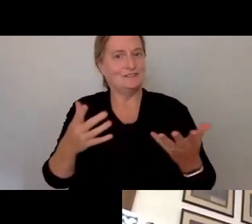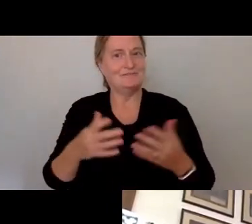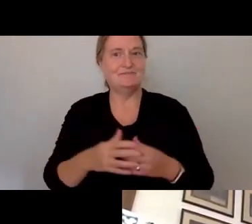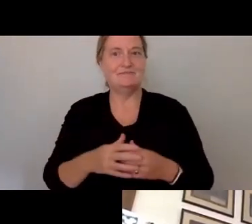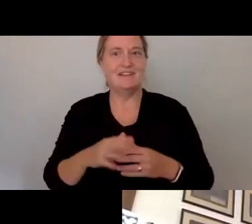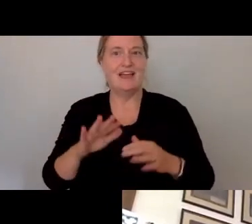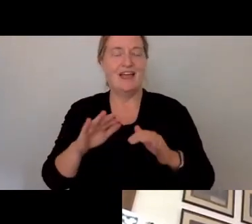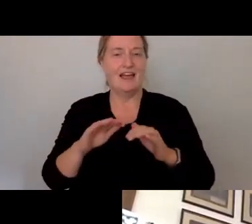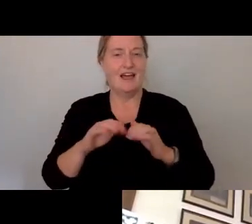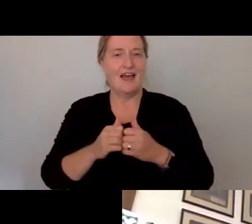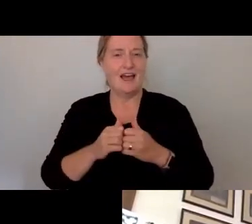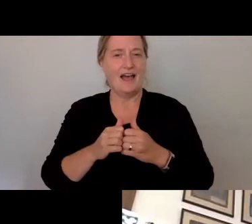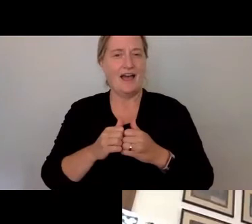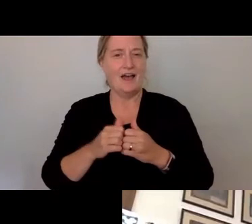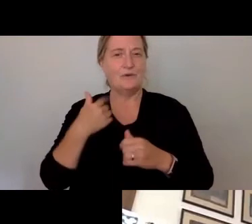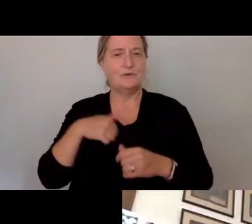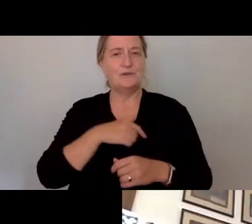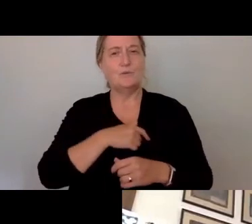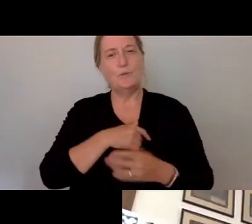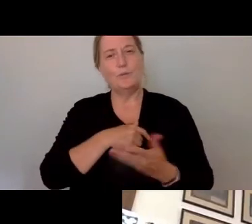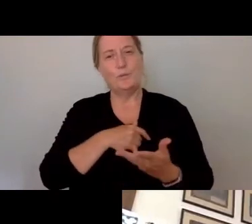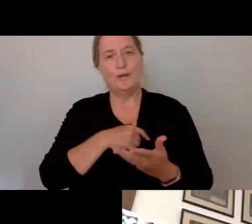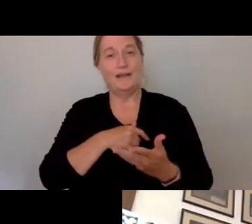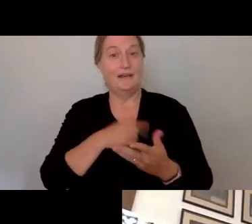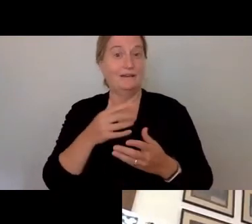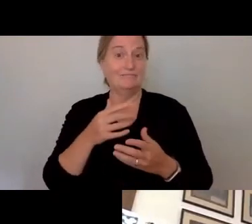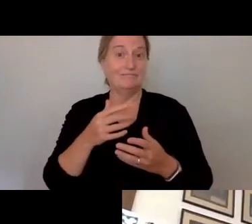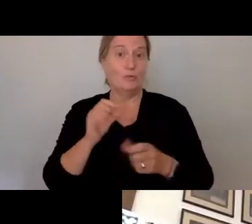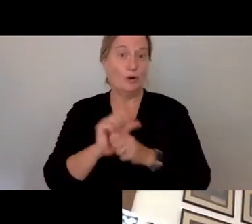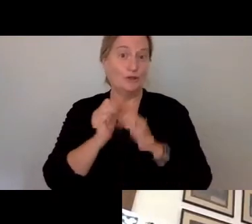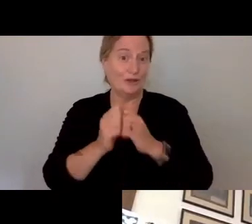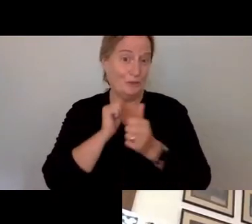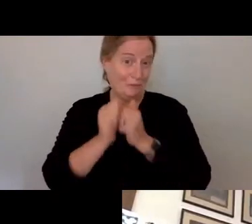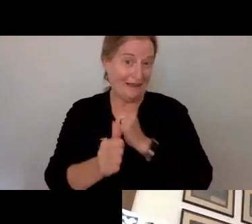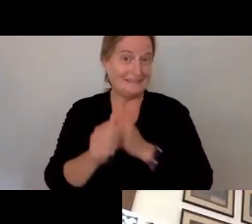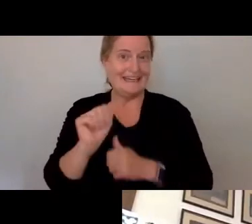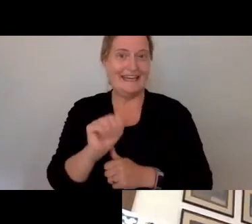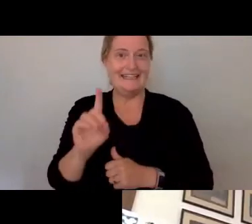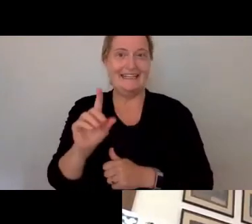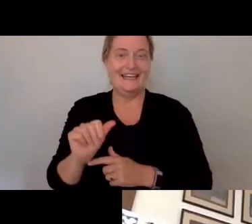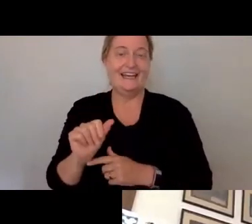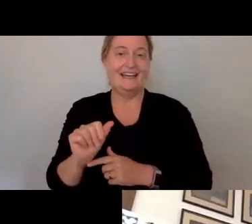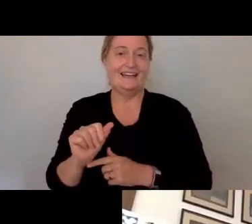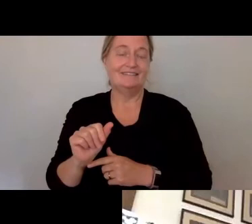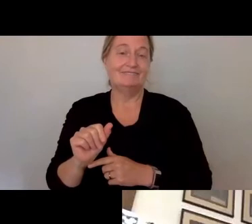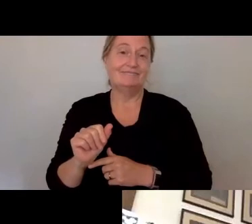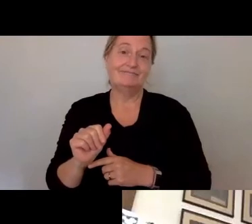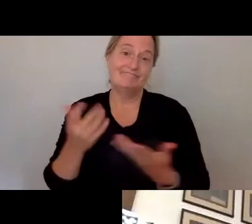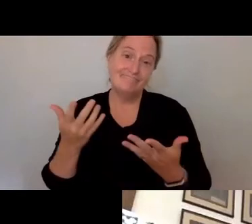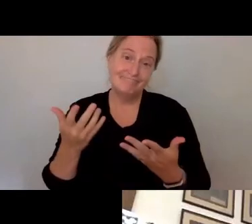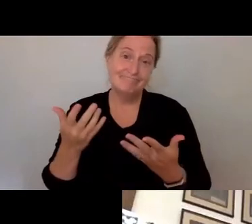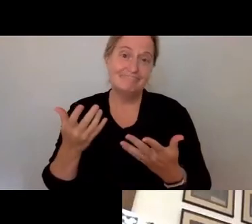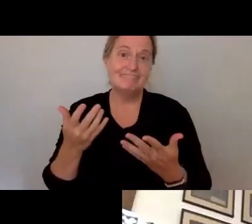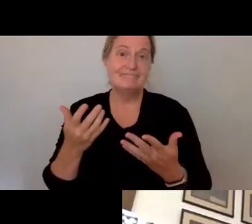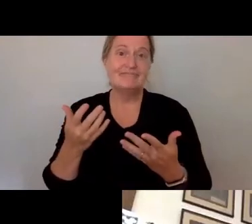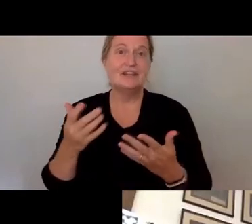did we operate? How did we get the ADA passed? The fact of the matter is that in those days, it was how